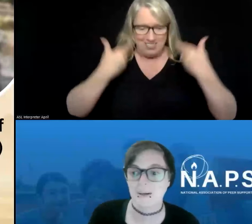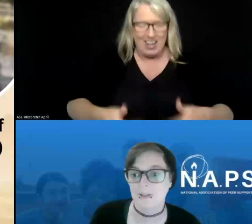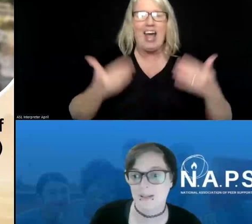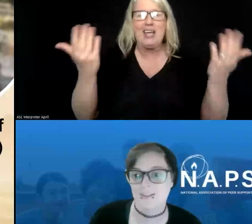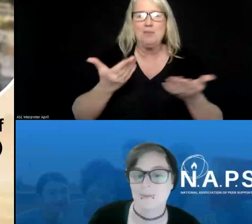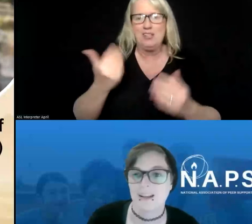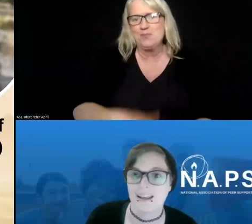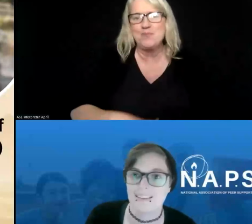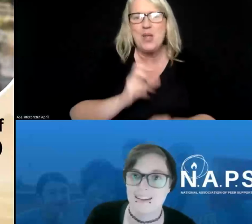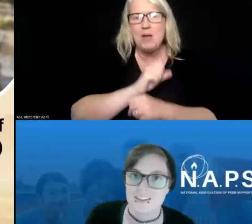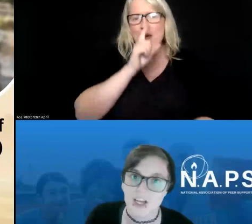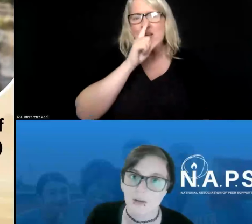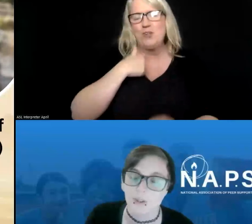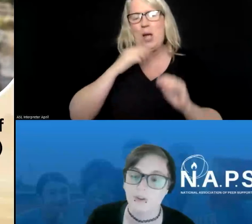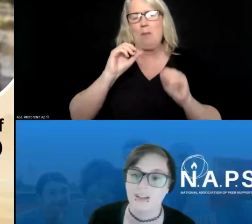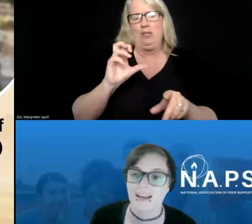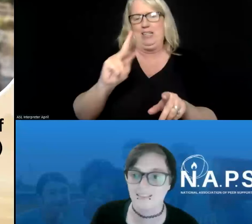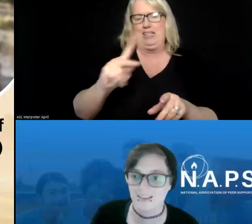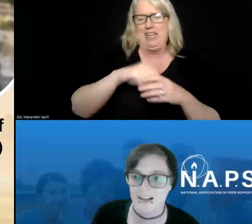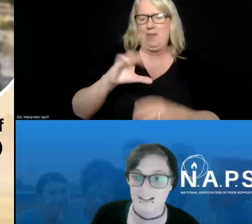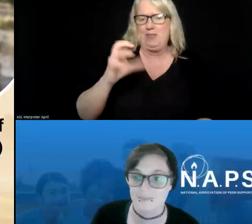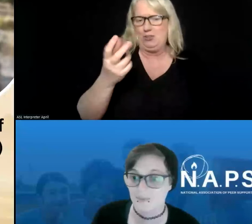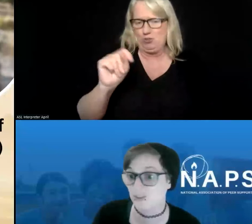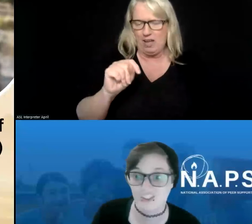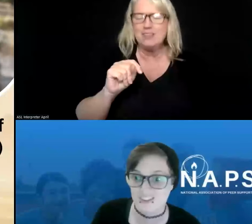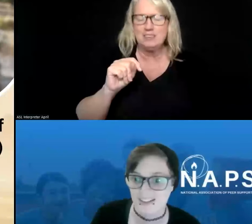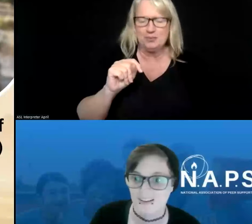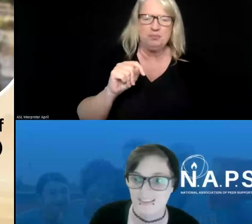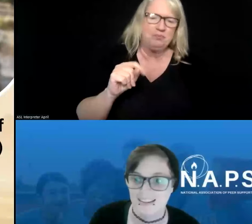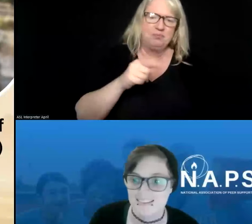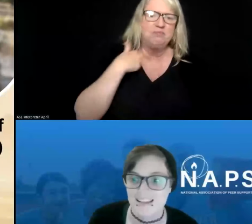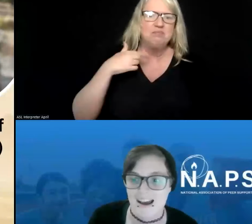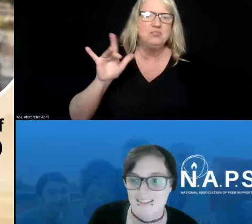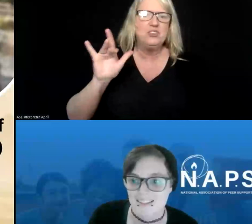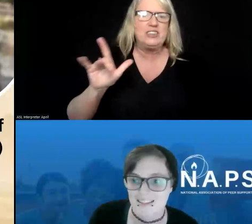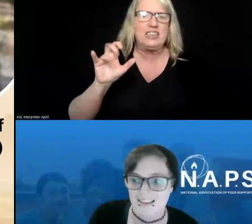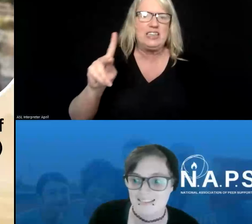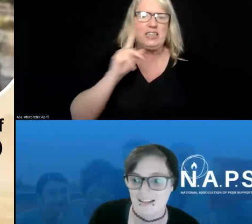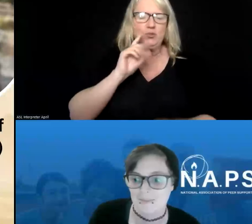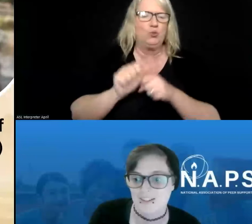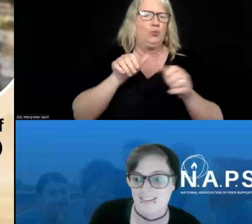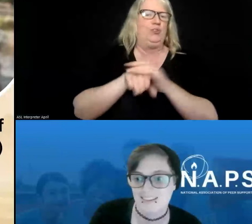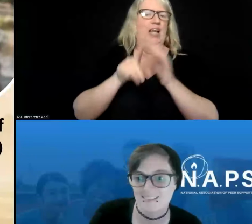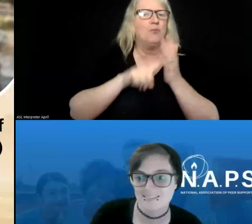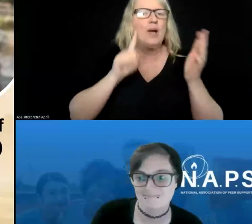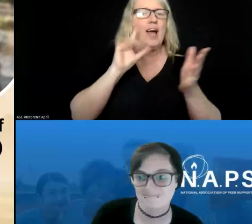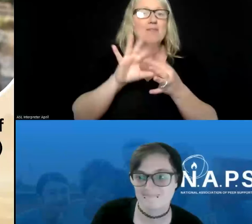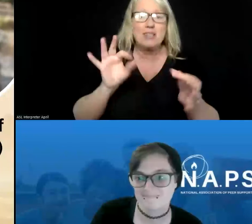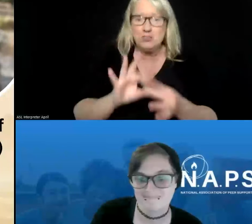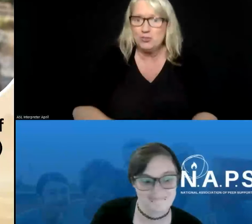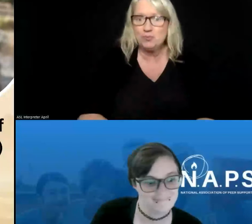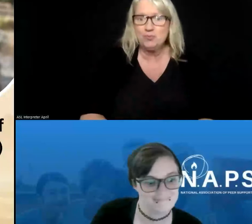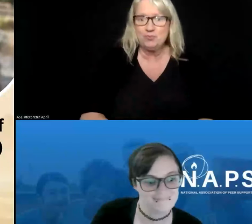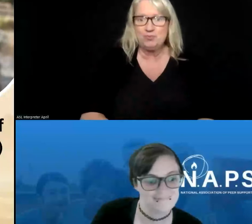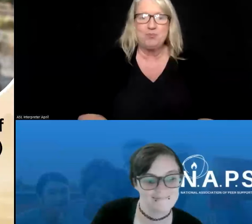And so I'm going to make sure to put a link in the chat where you can get, you can just click on links to access the things that I've mentioned.